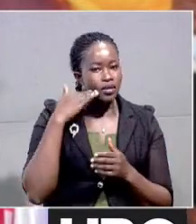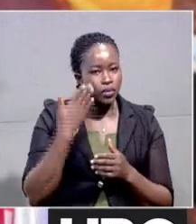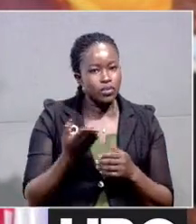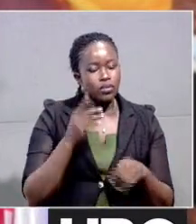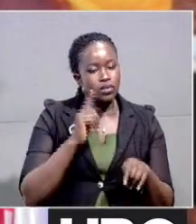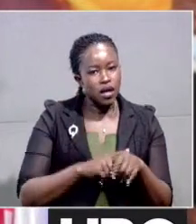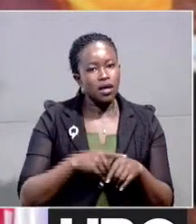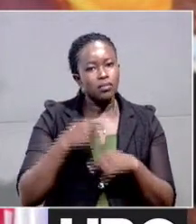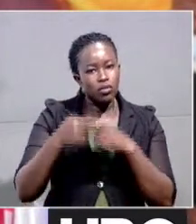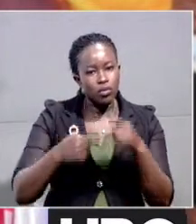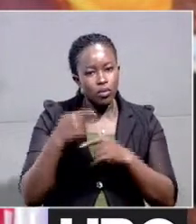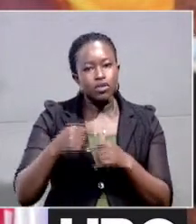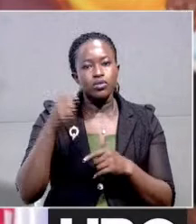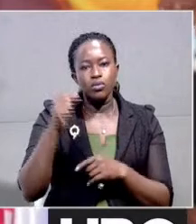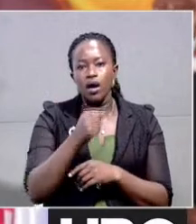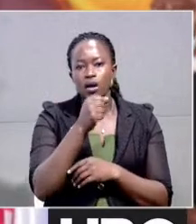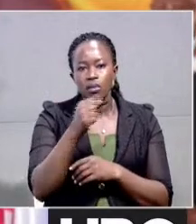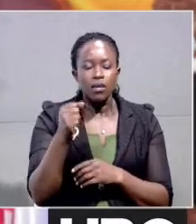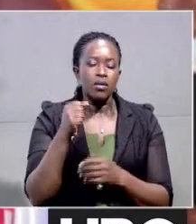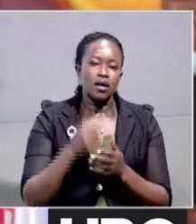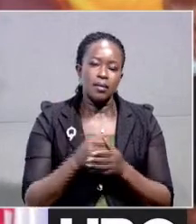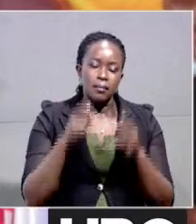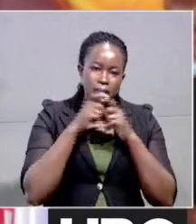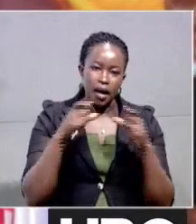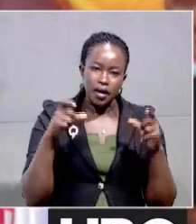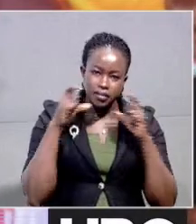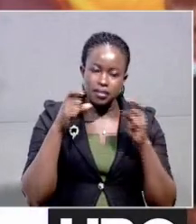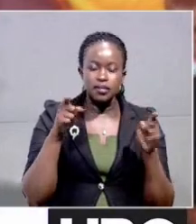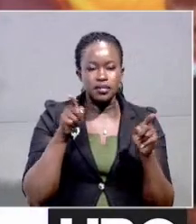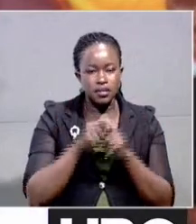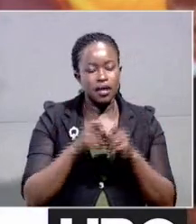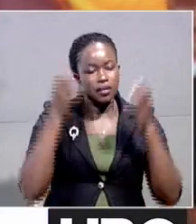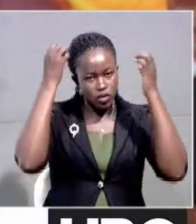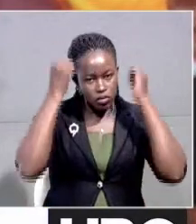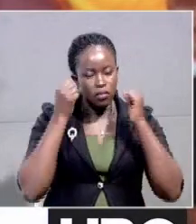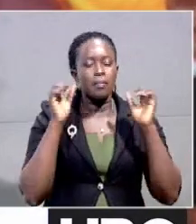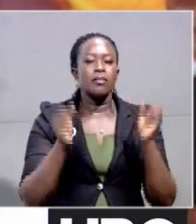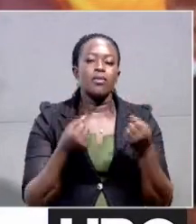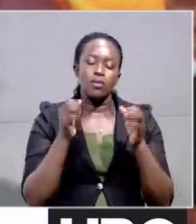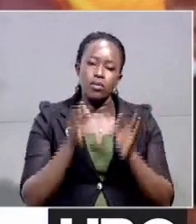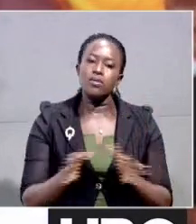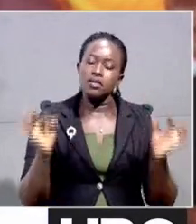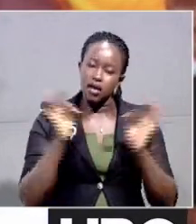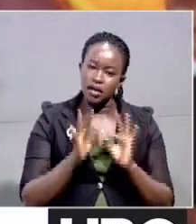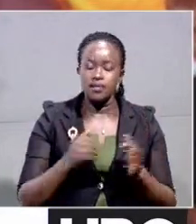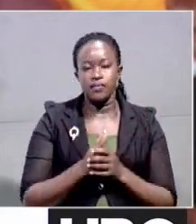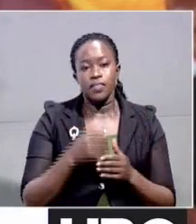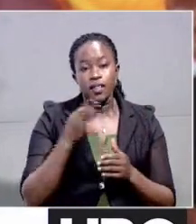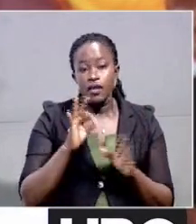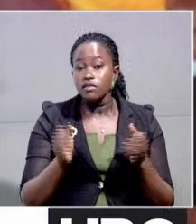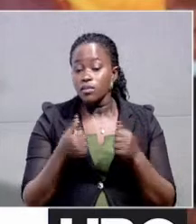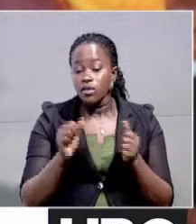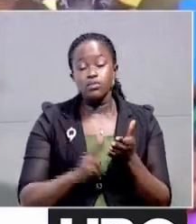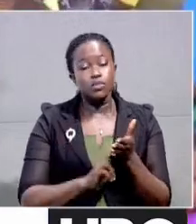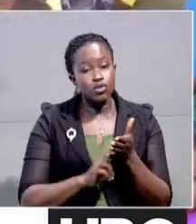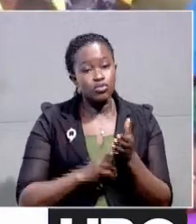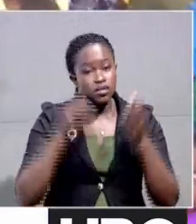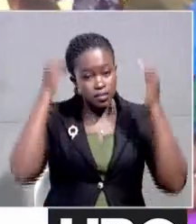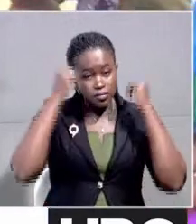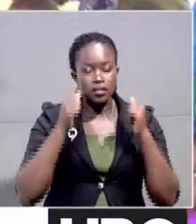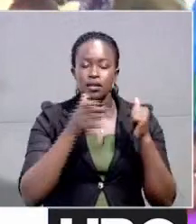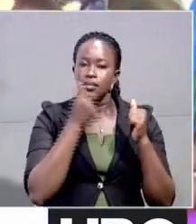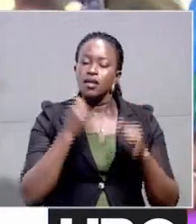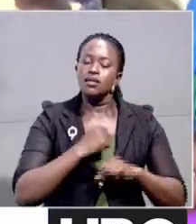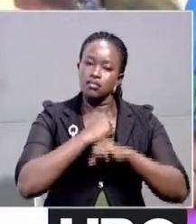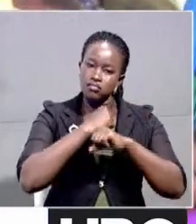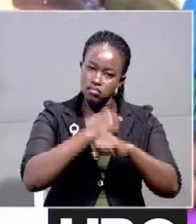maski. Ziliendala na so muzambali ndala. Wempate musobote zambala. Mwekume.